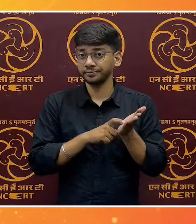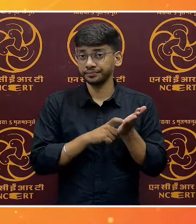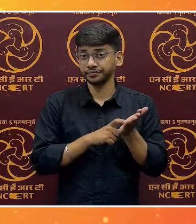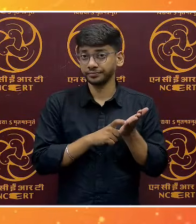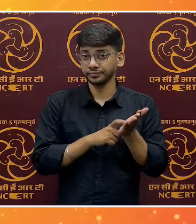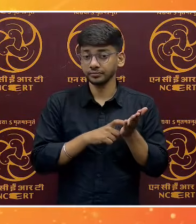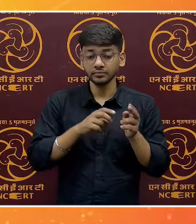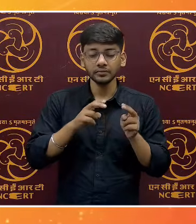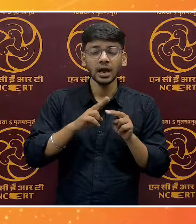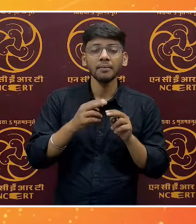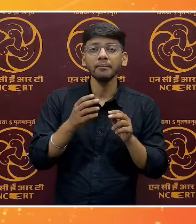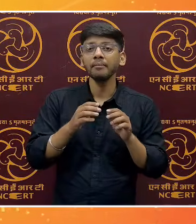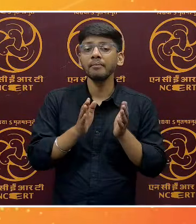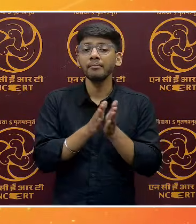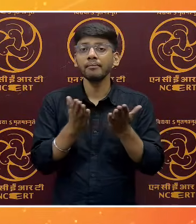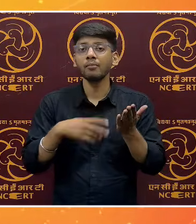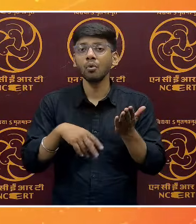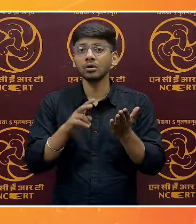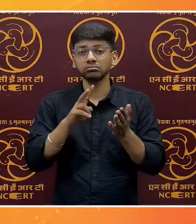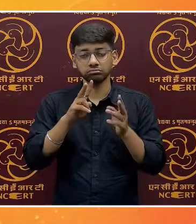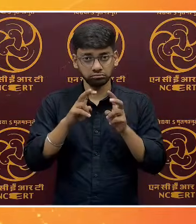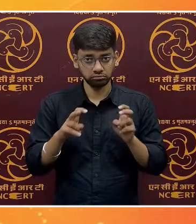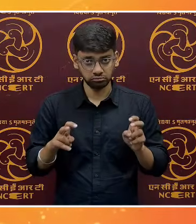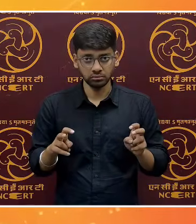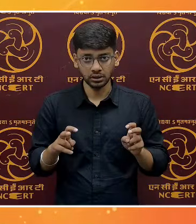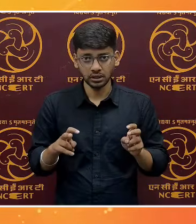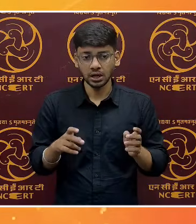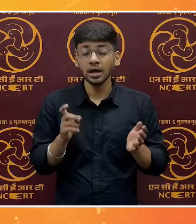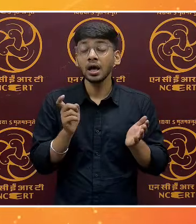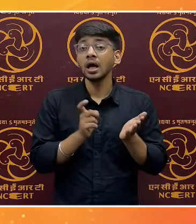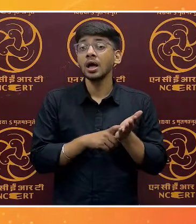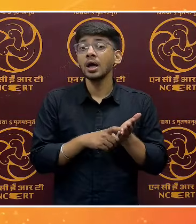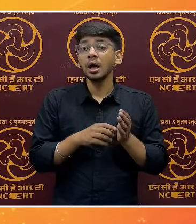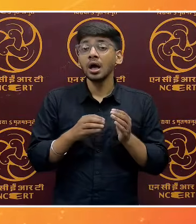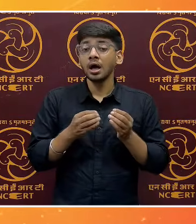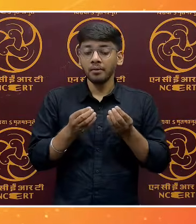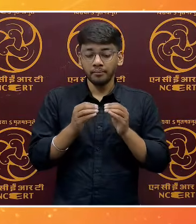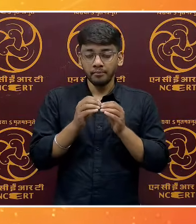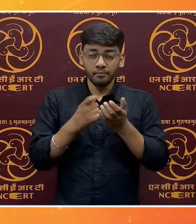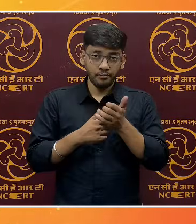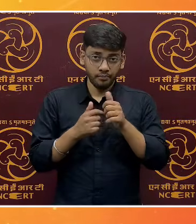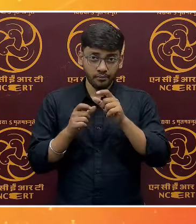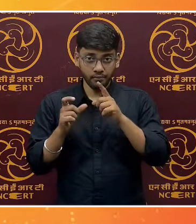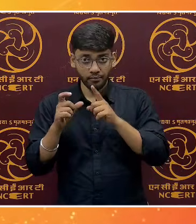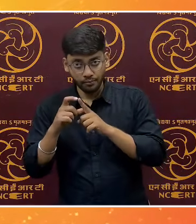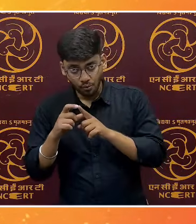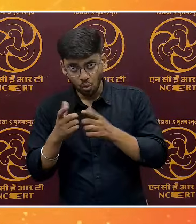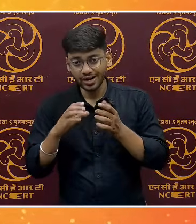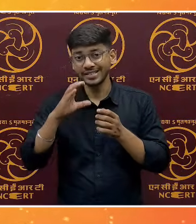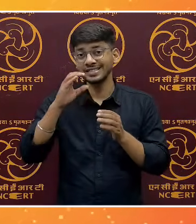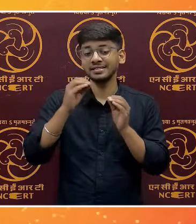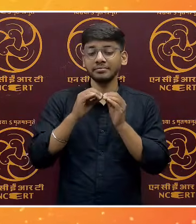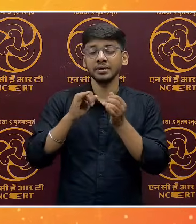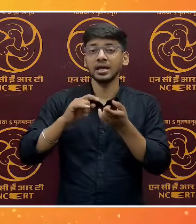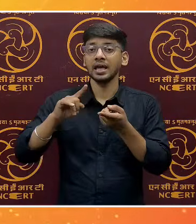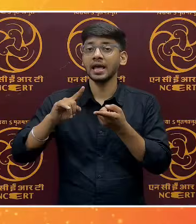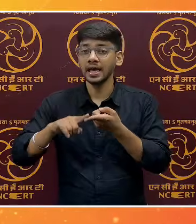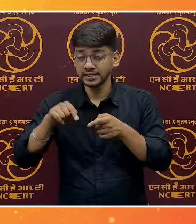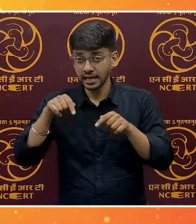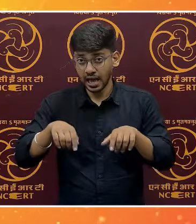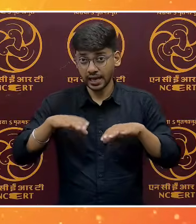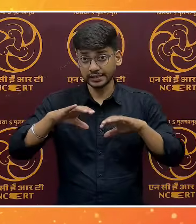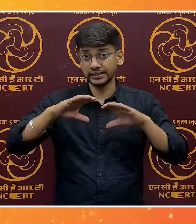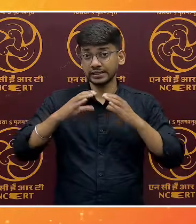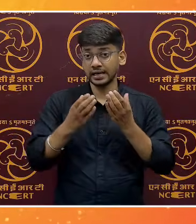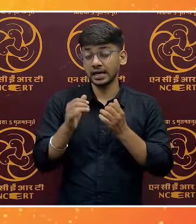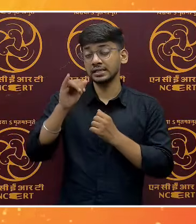filter the book. So we have to select the board, the medium and the class. So today's class is of class